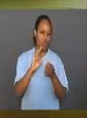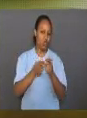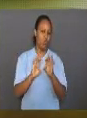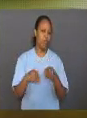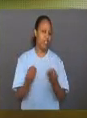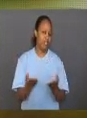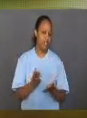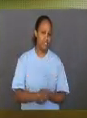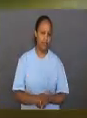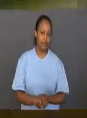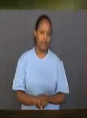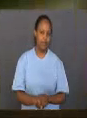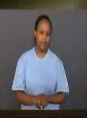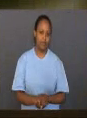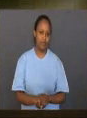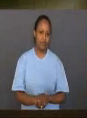define.